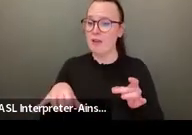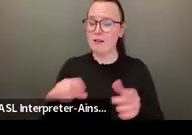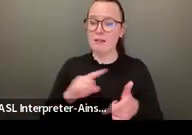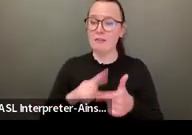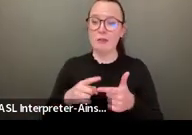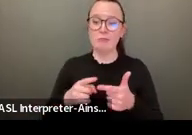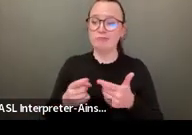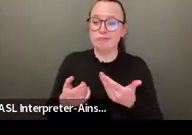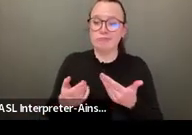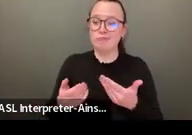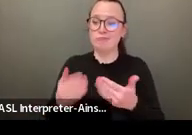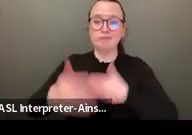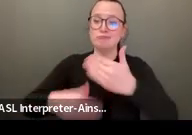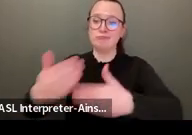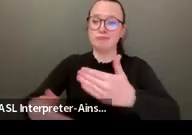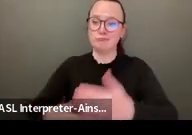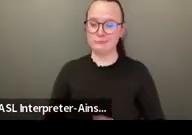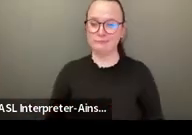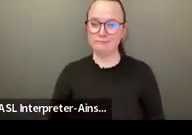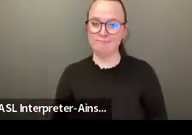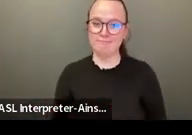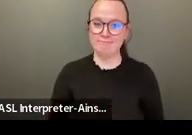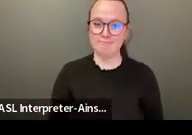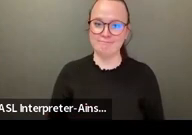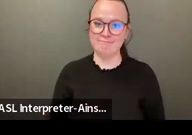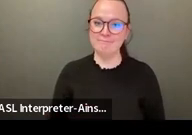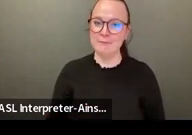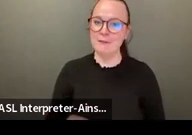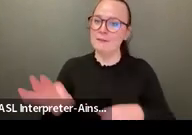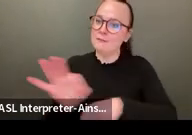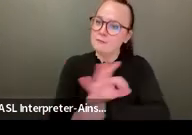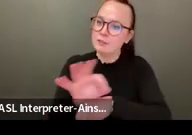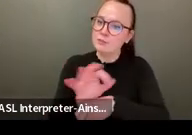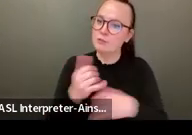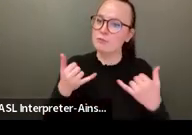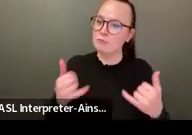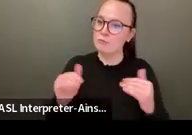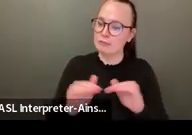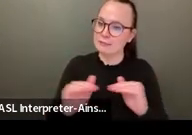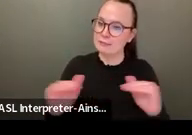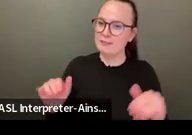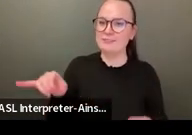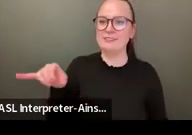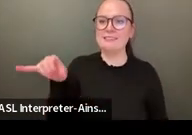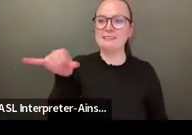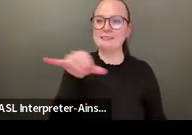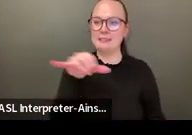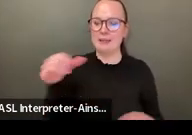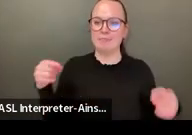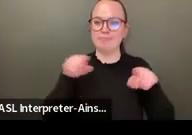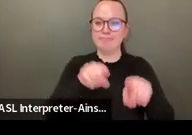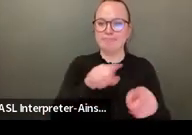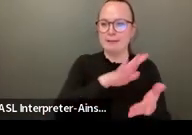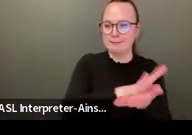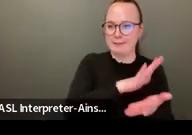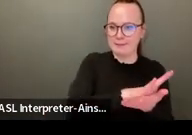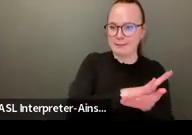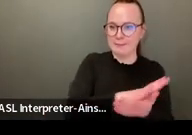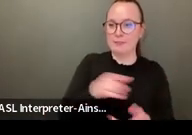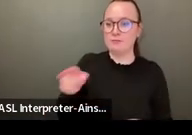All right, functional present level is really just the same as academic, right? Be really confident in your